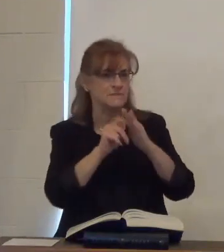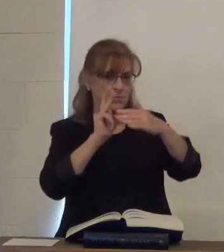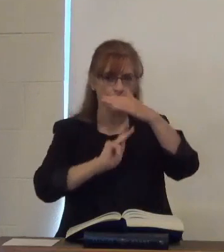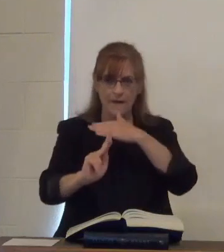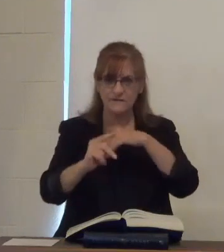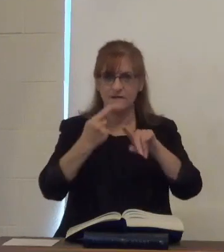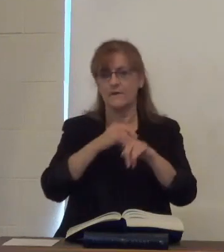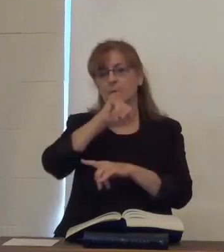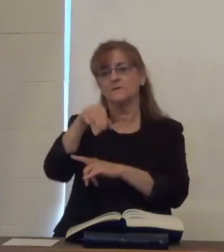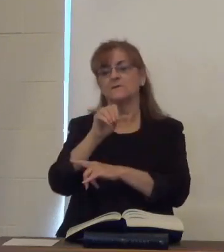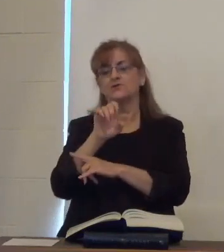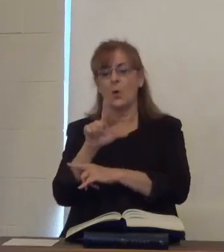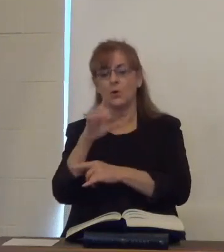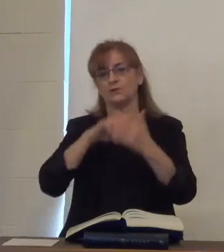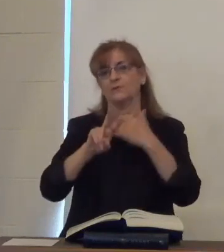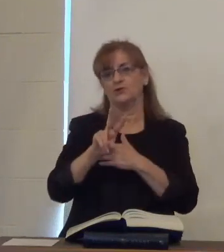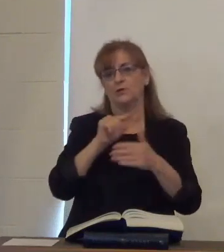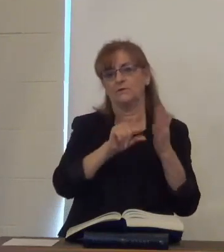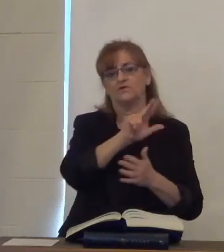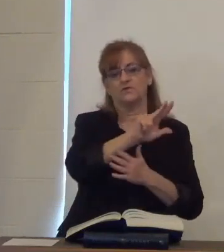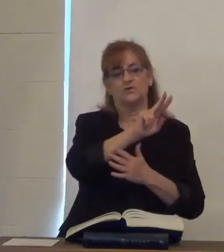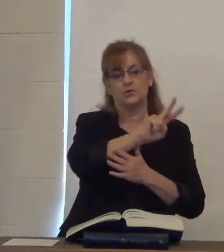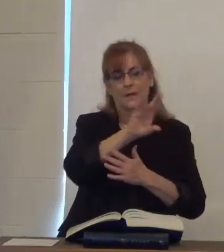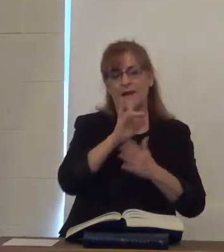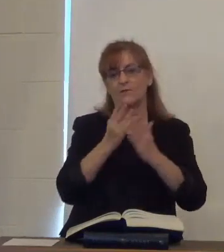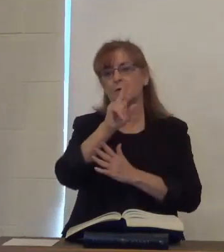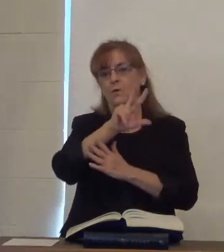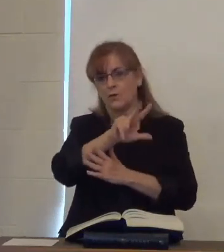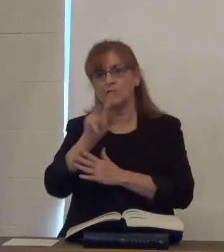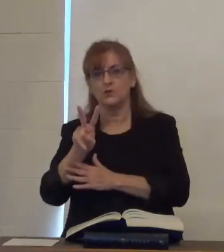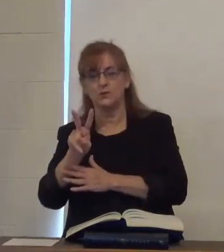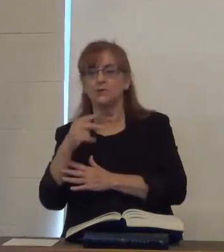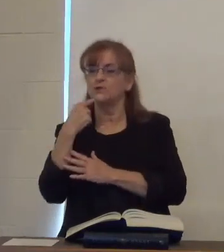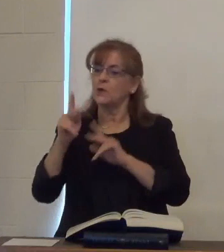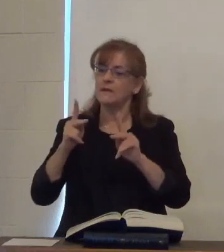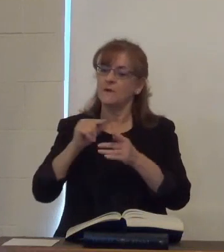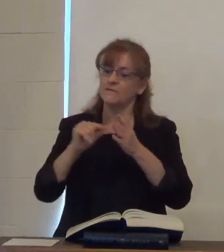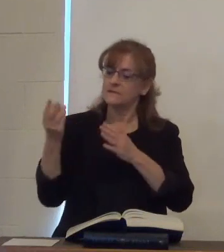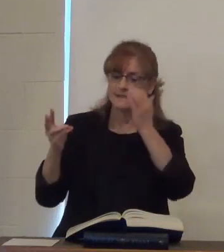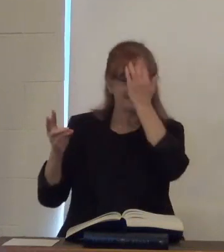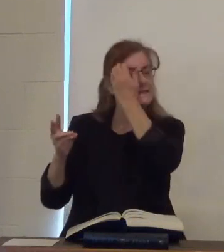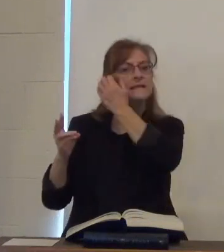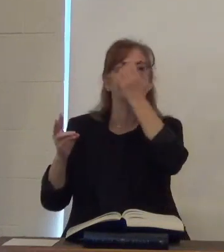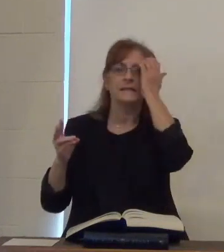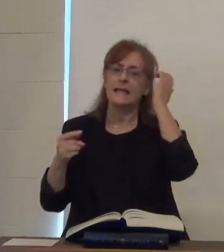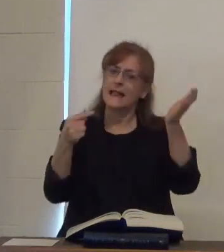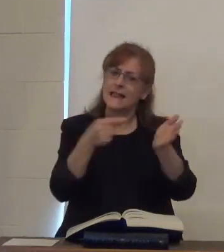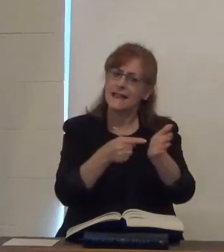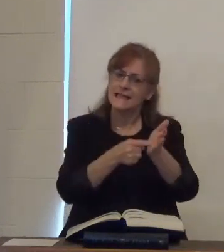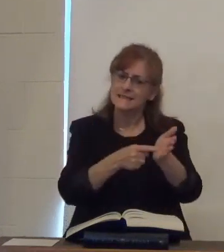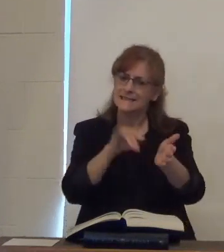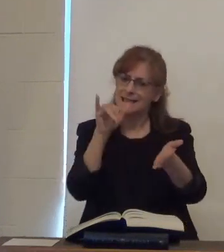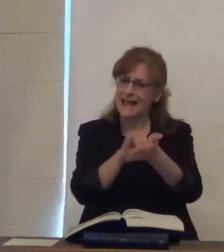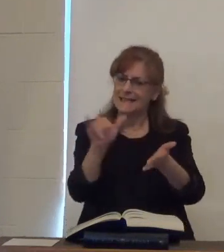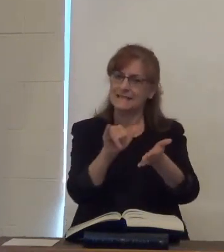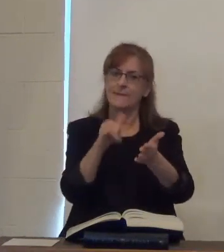Joel 2, found in verses 28 through 32. And he told them, verse 16, "This is that which